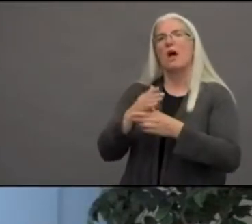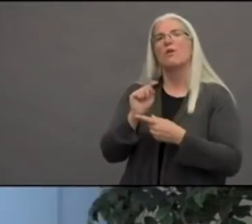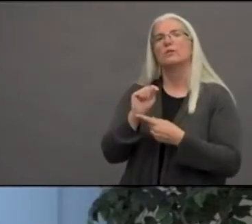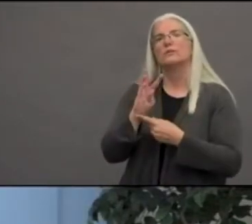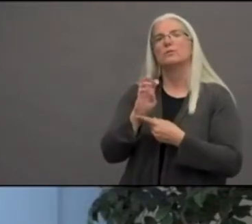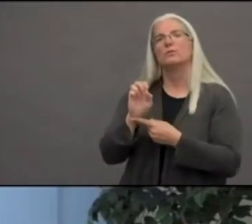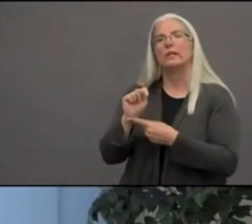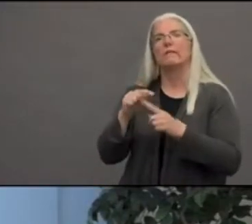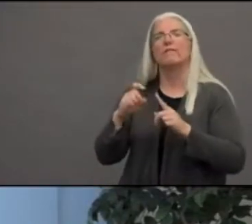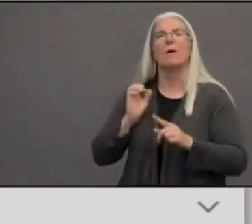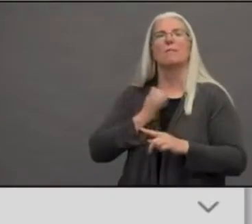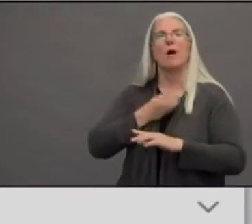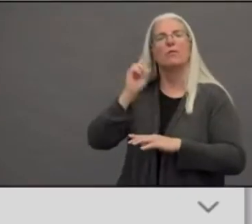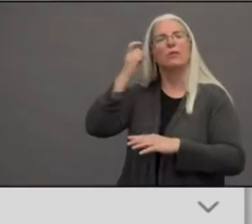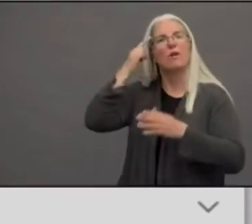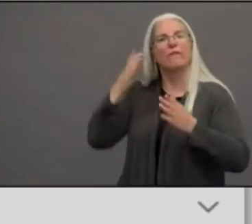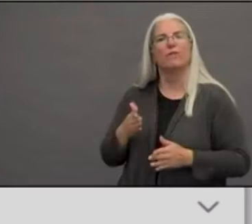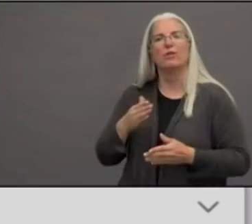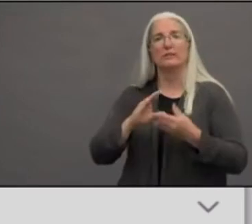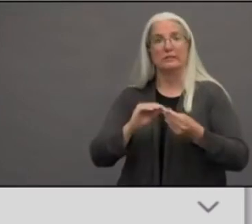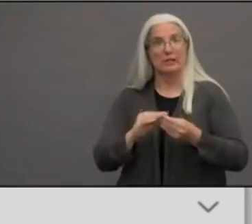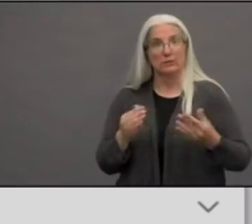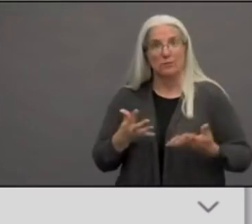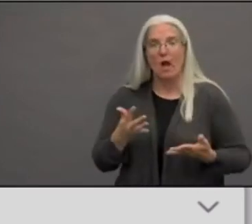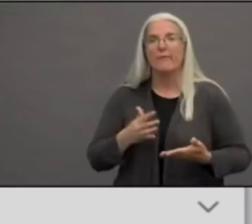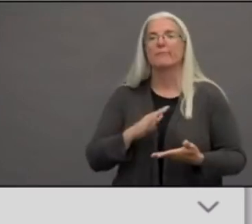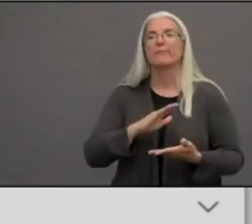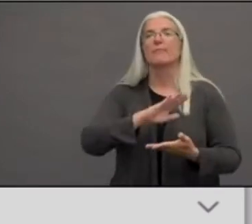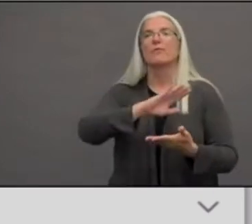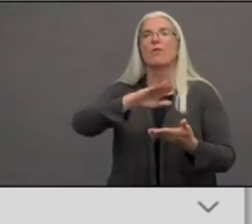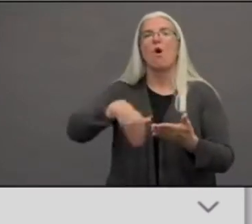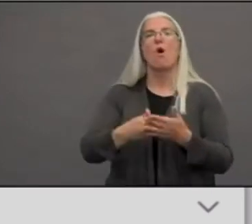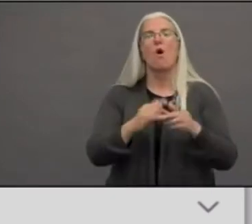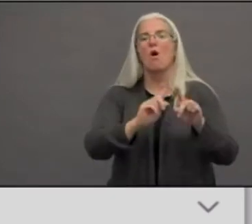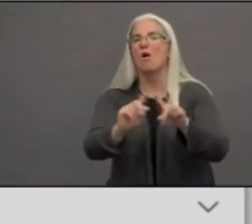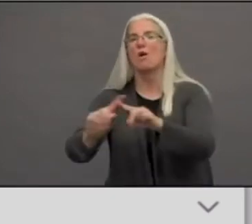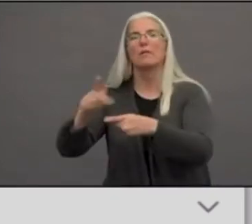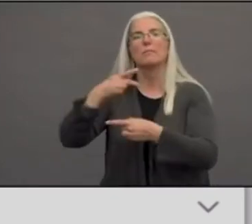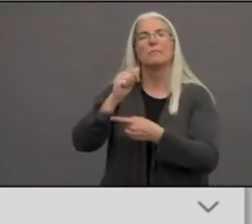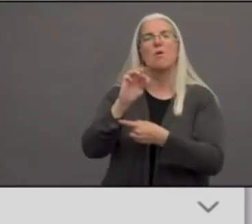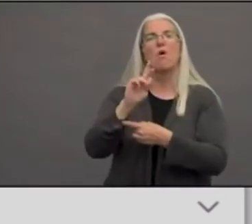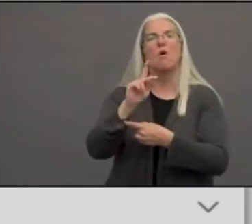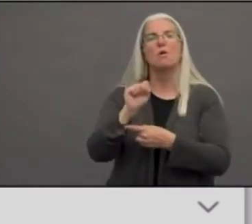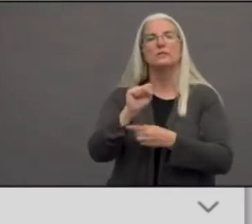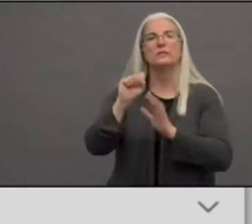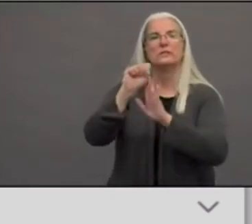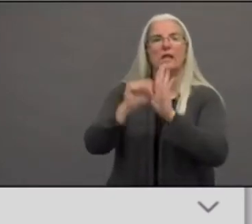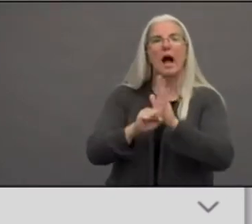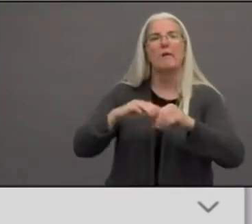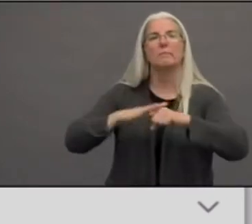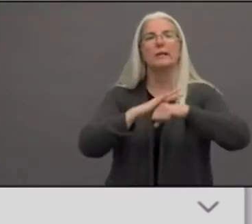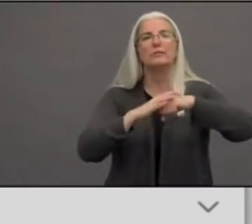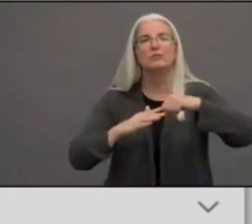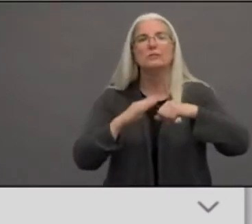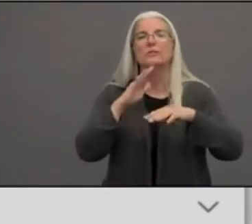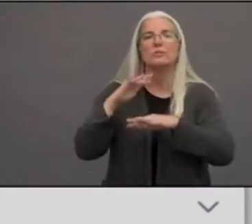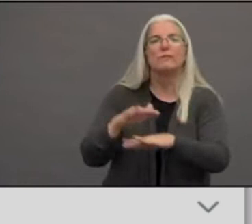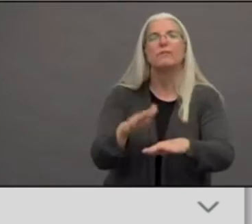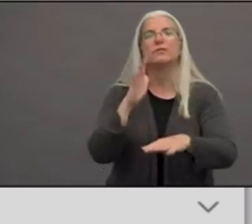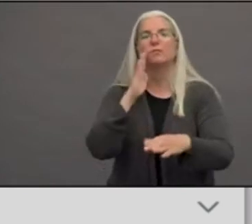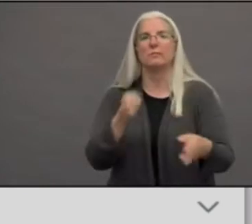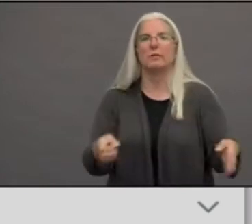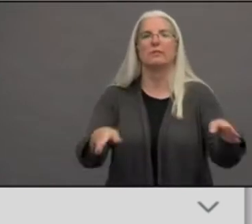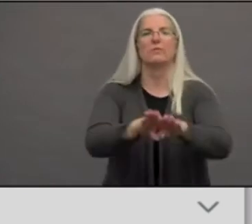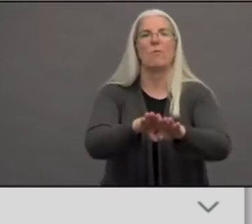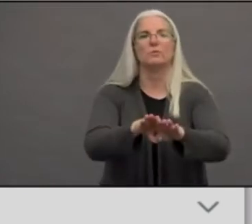says all parking facilities at state beaches in Southern California and the Bay Area will be closed for the